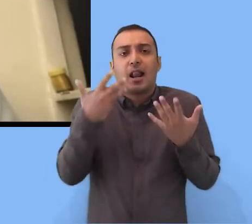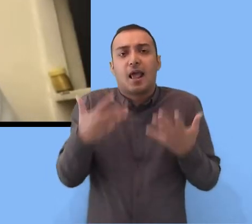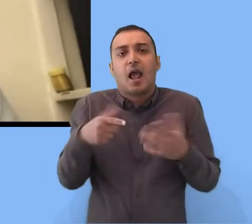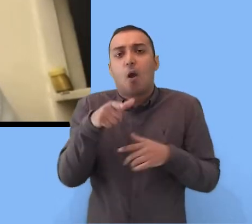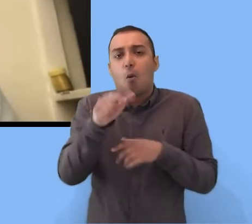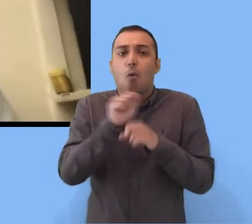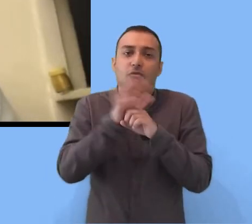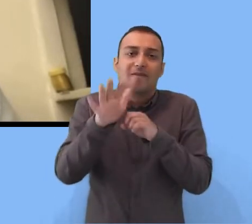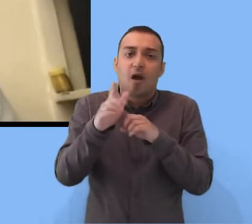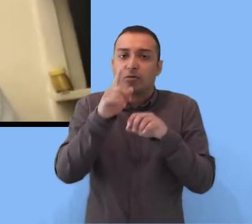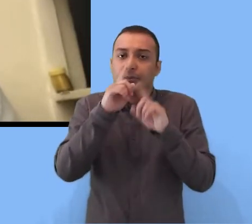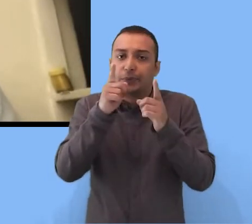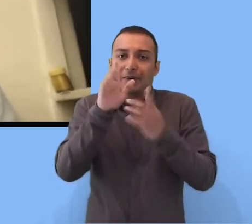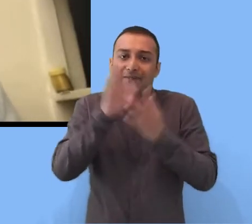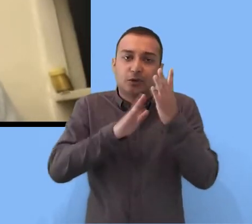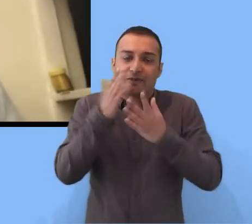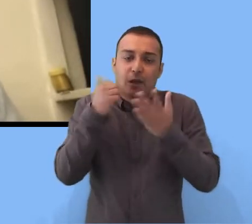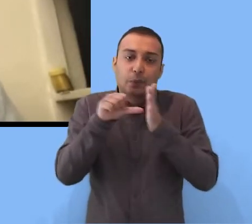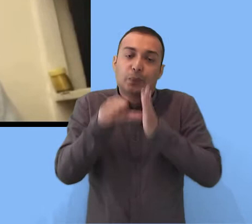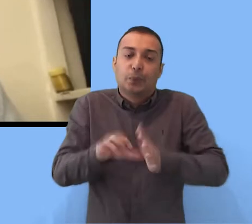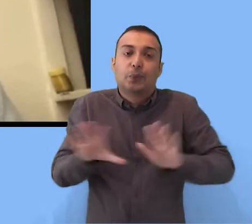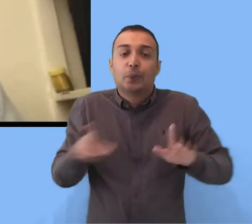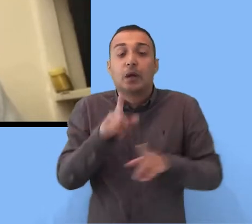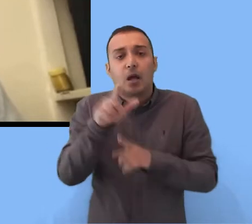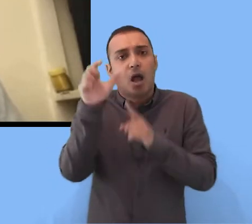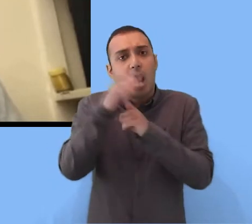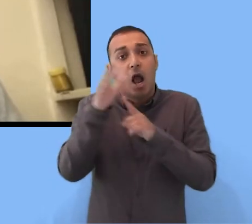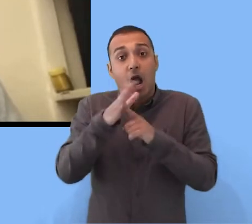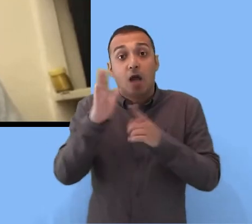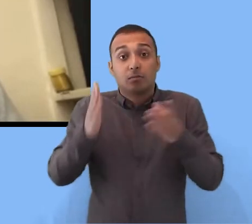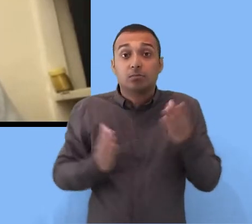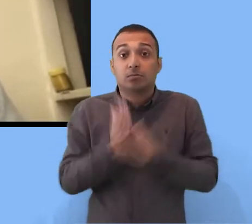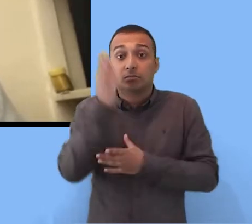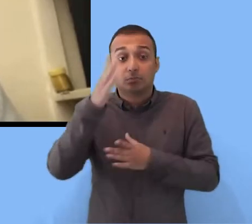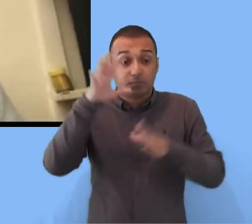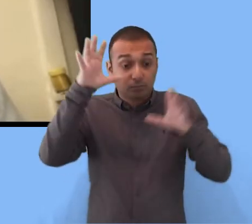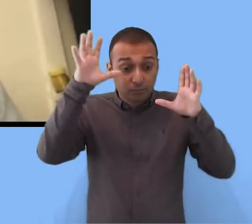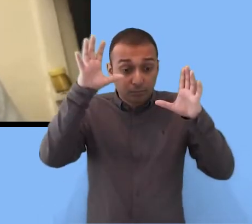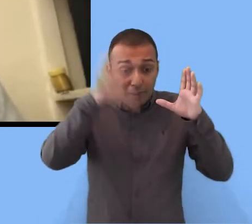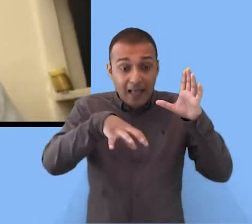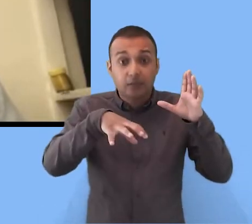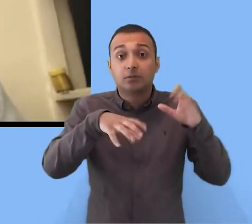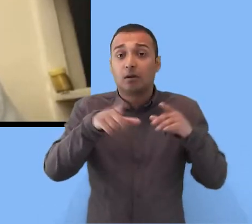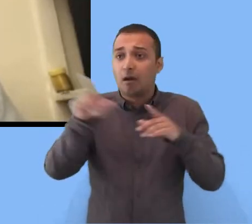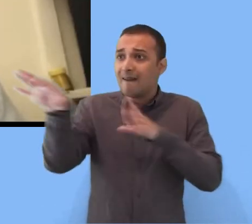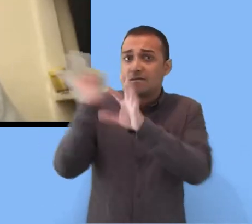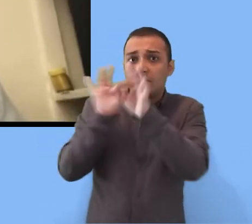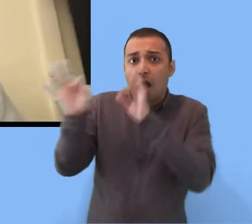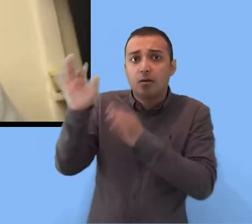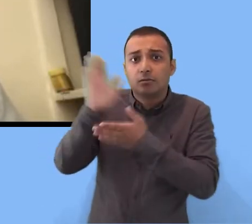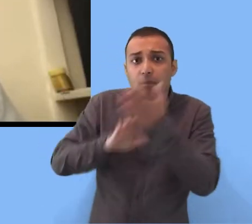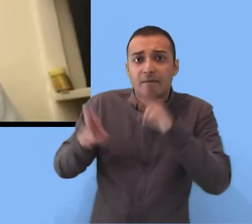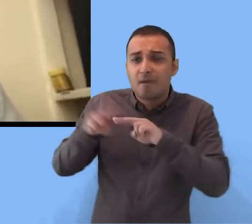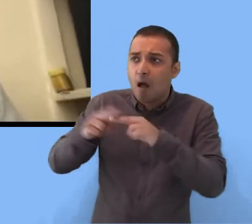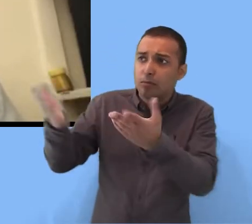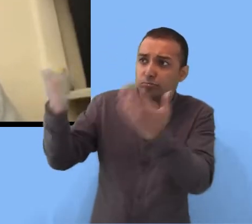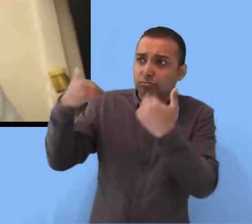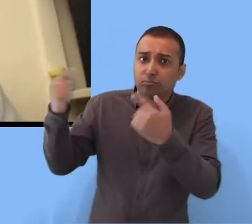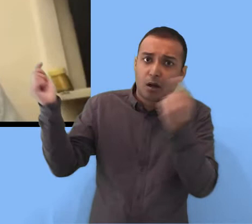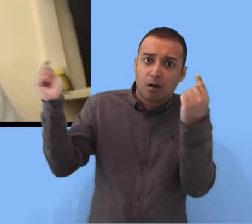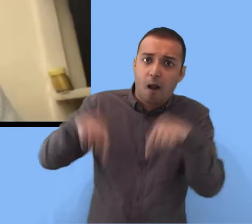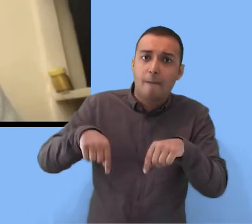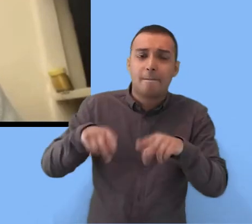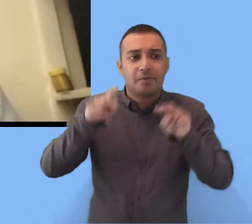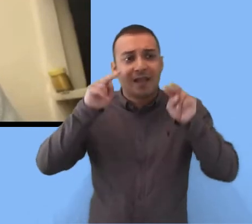into our settings so they can see what their child's been up to, what kind of things you've been doing in the setting, what